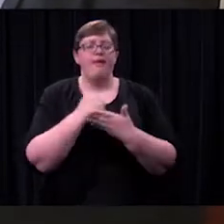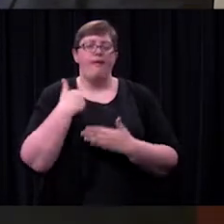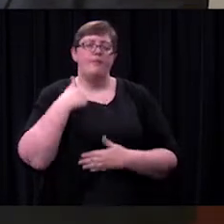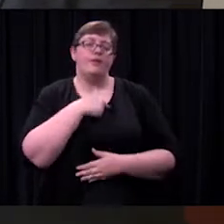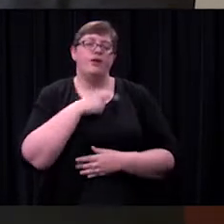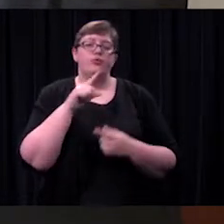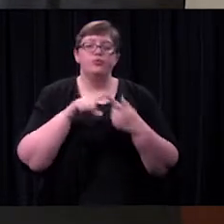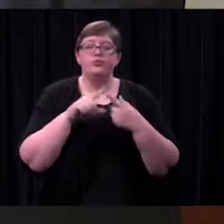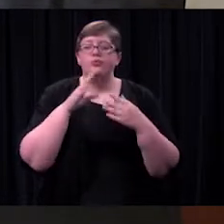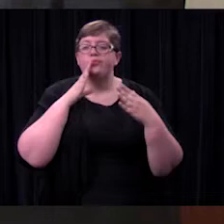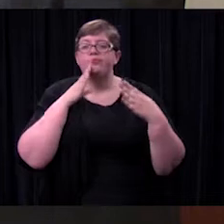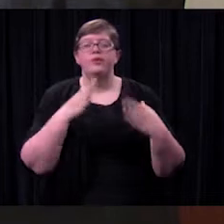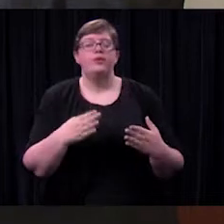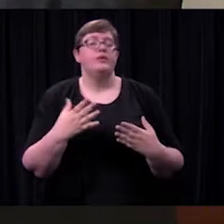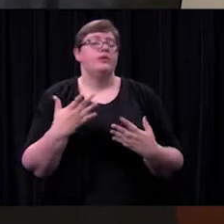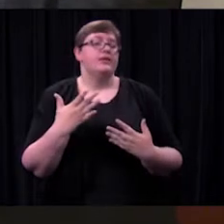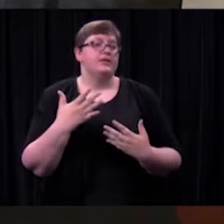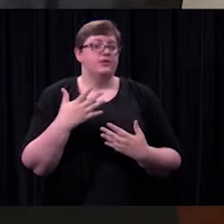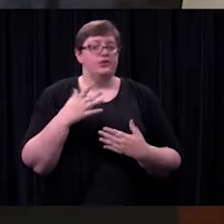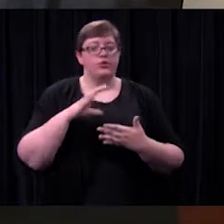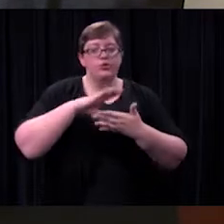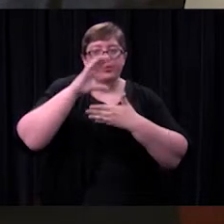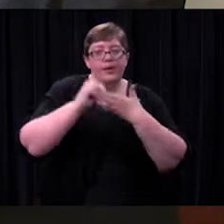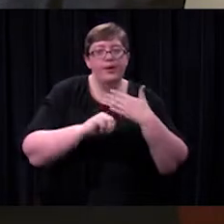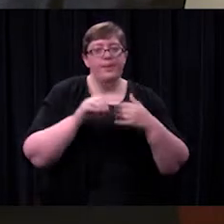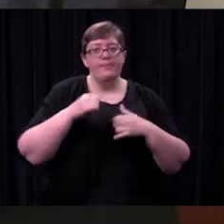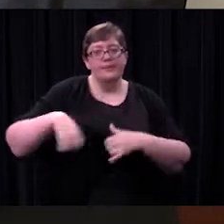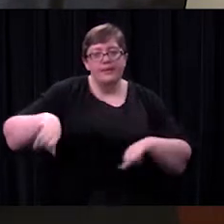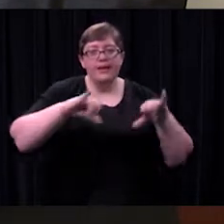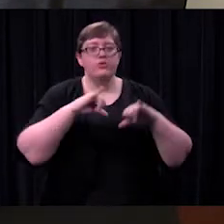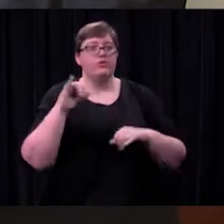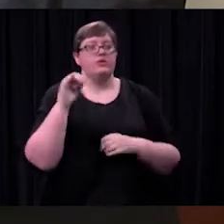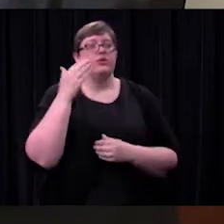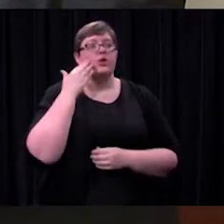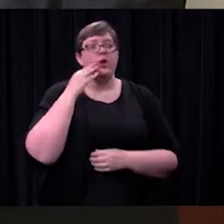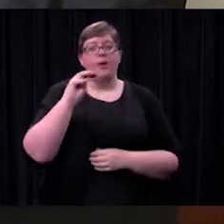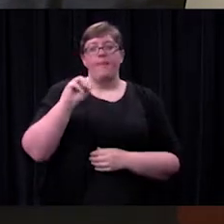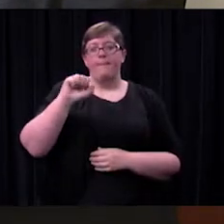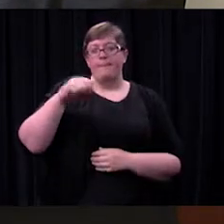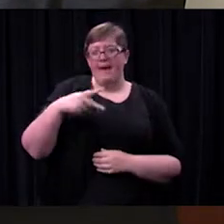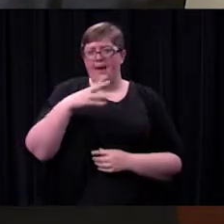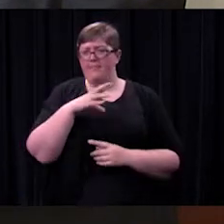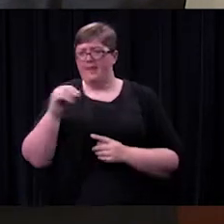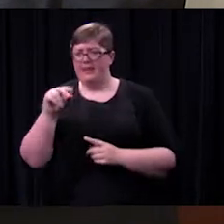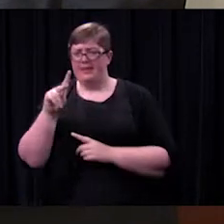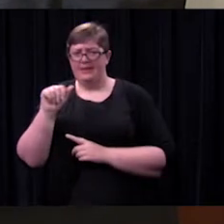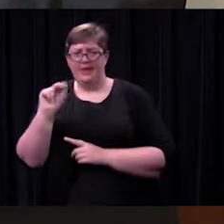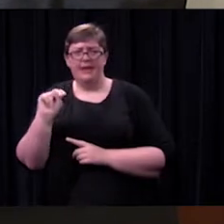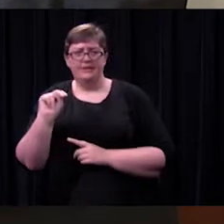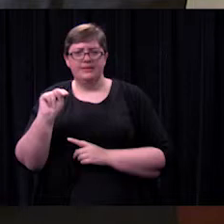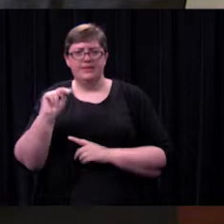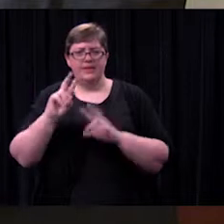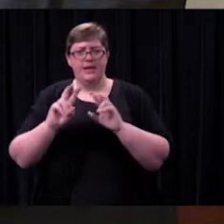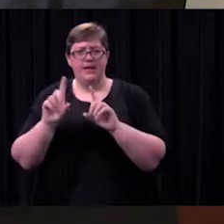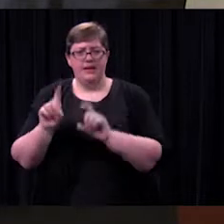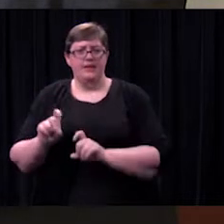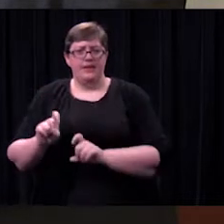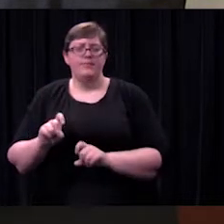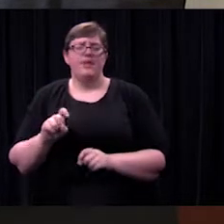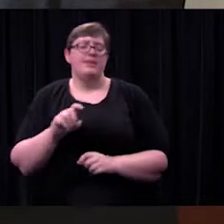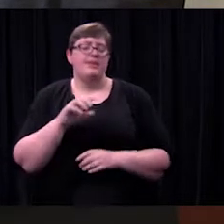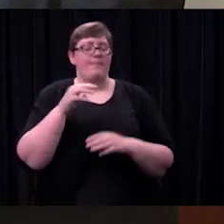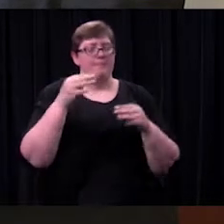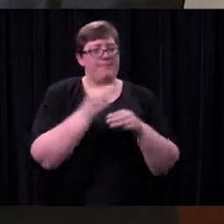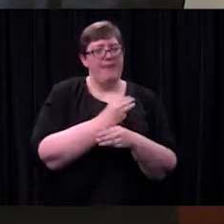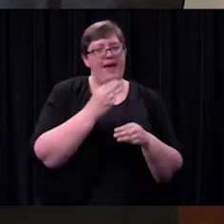on curricular standards, and you know, like with MAP and Kansas assessment, it's math and ELA. This allows us